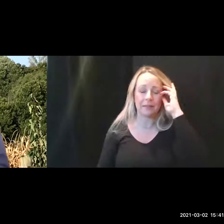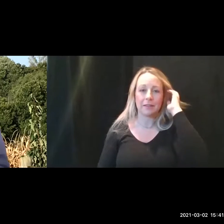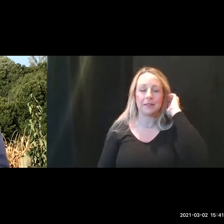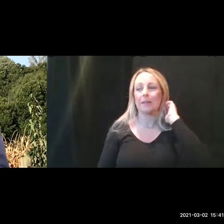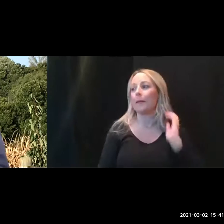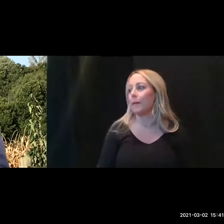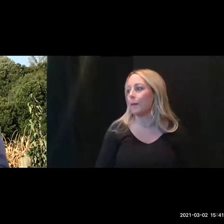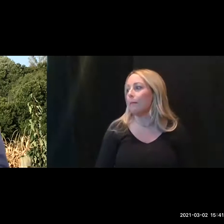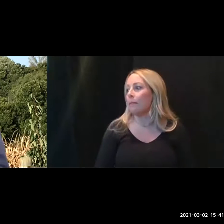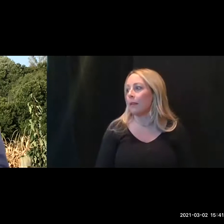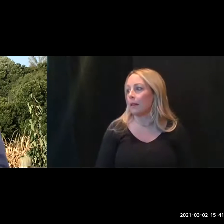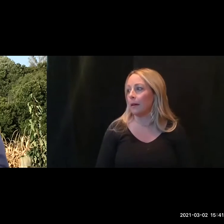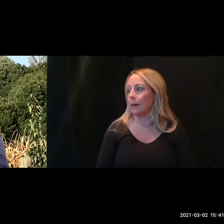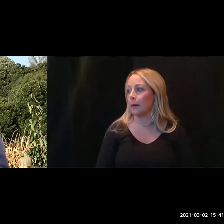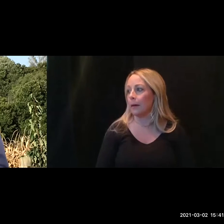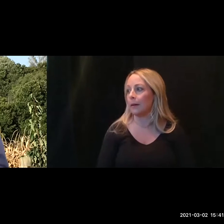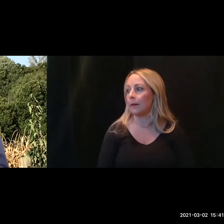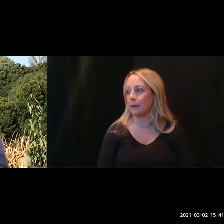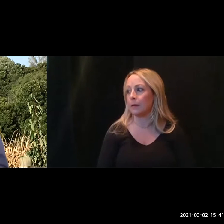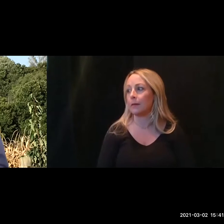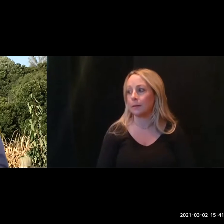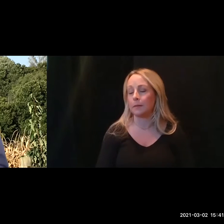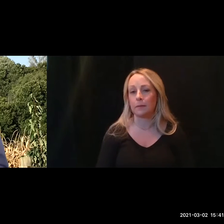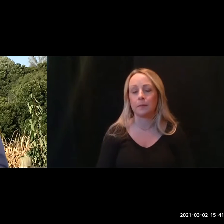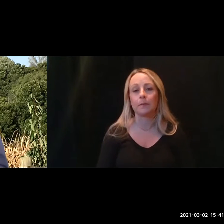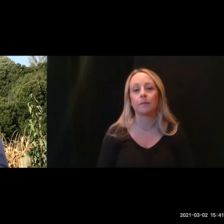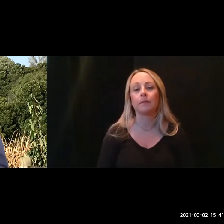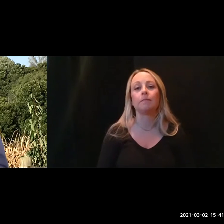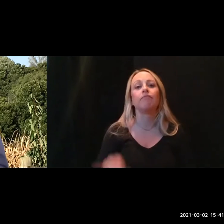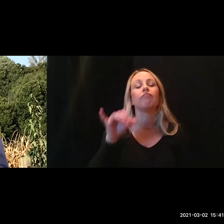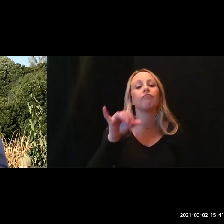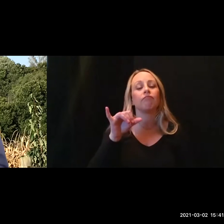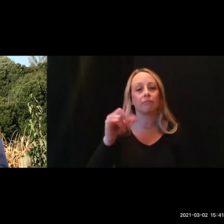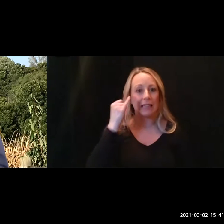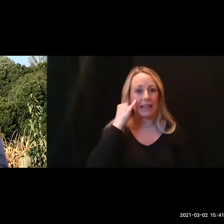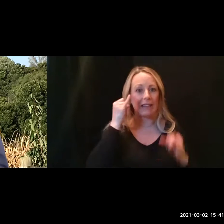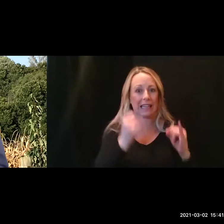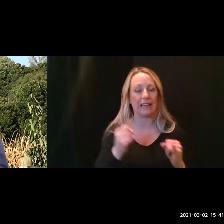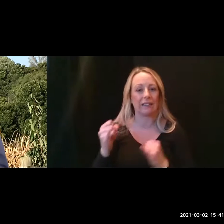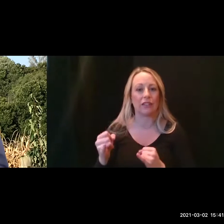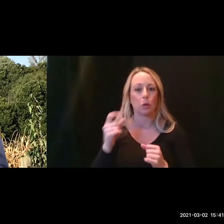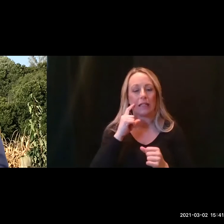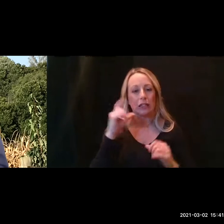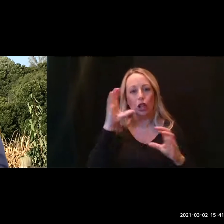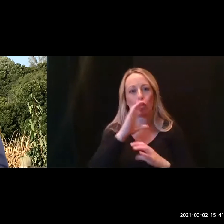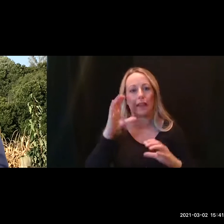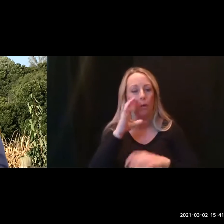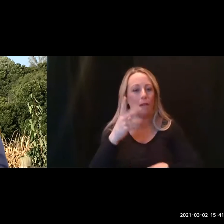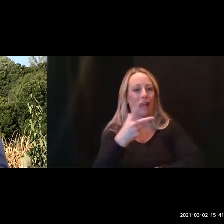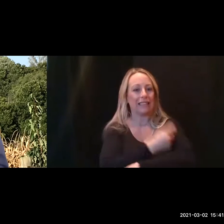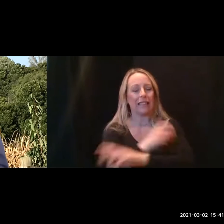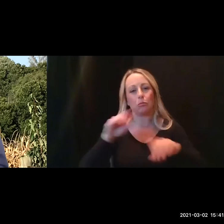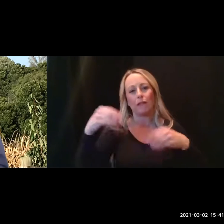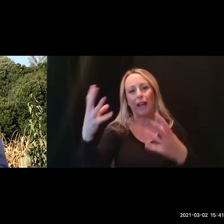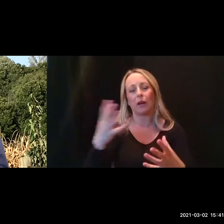Okay, this kind of pigtails off of the last thing that you said. When an individual is looking for a vaccine provider, what's the best advice to